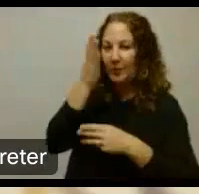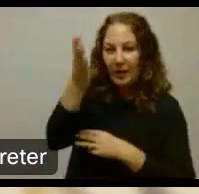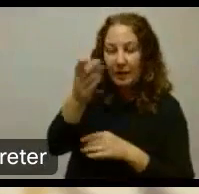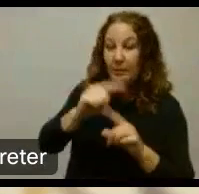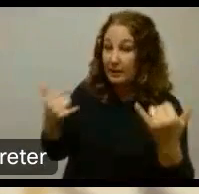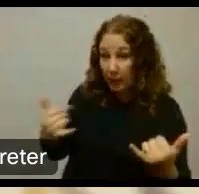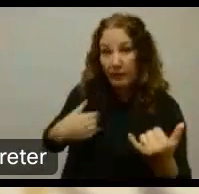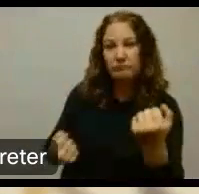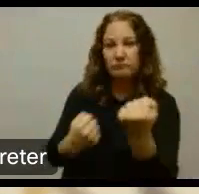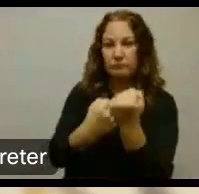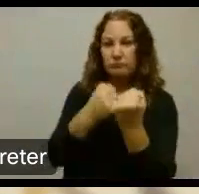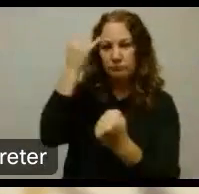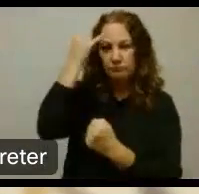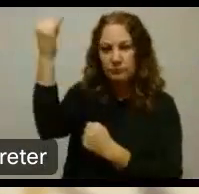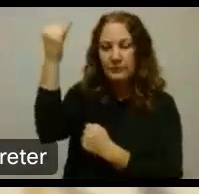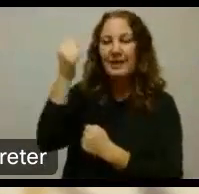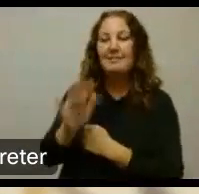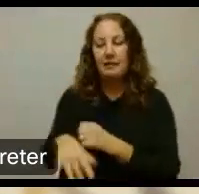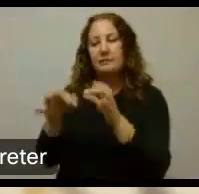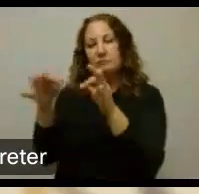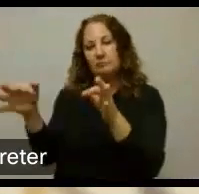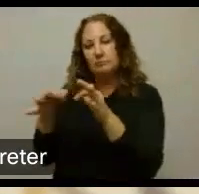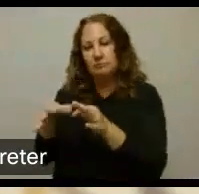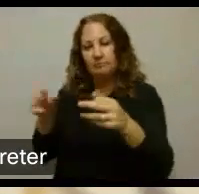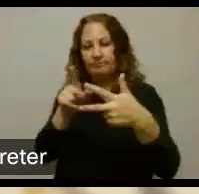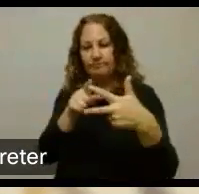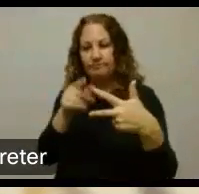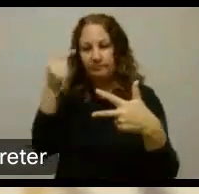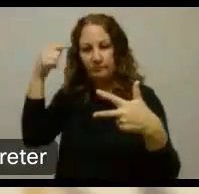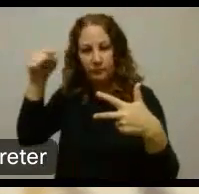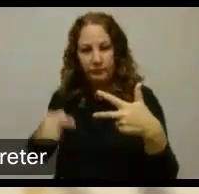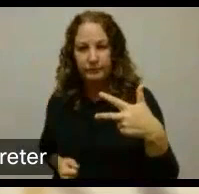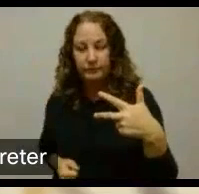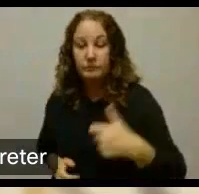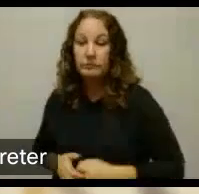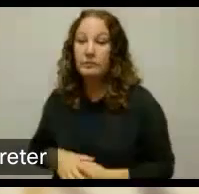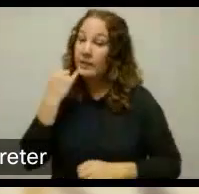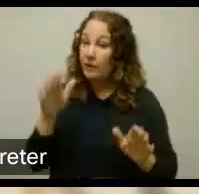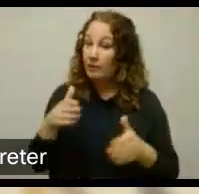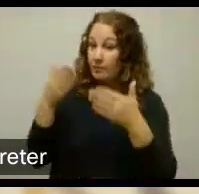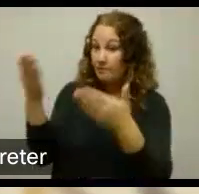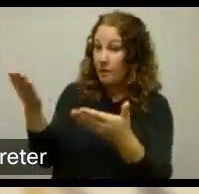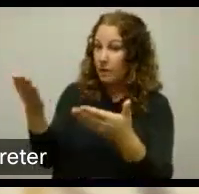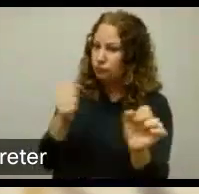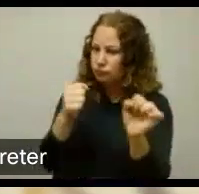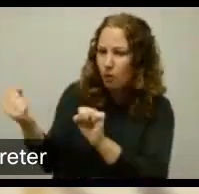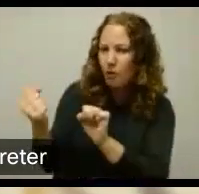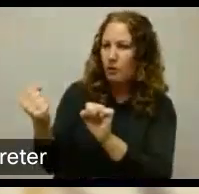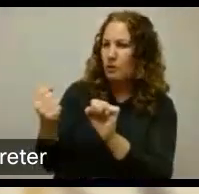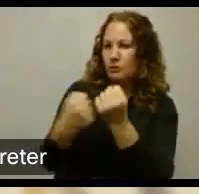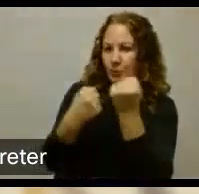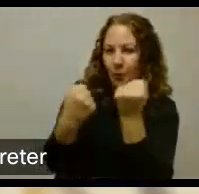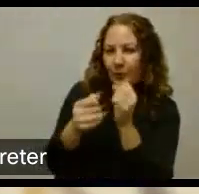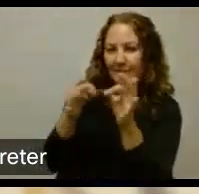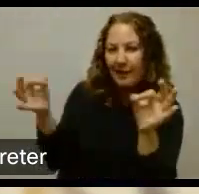have to support that. And that's what my supporting sentences are for. If I provide very good supporting sentences,